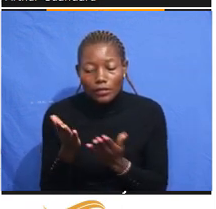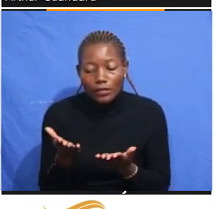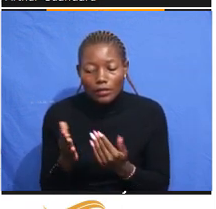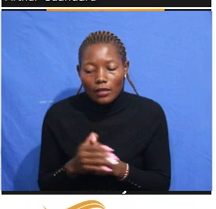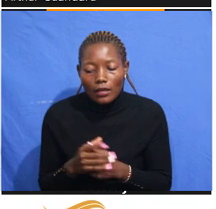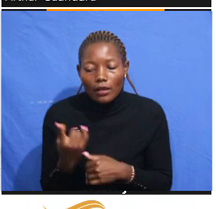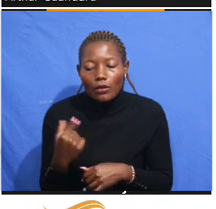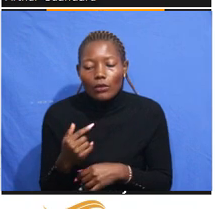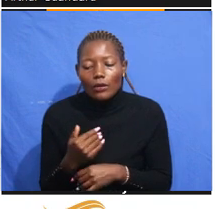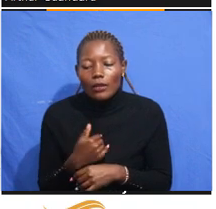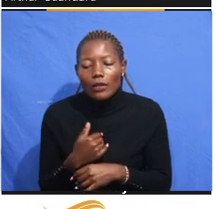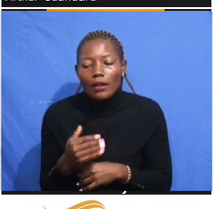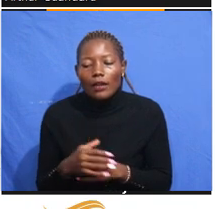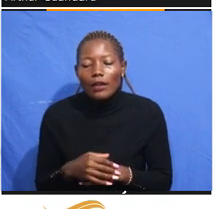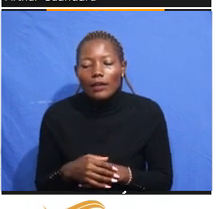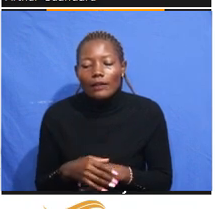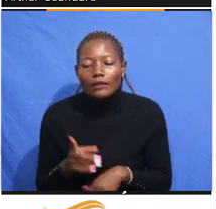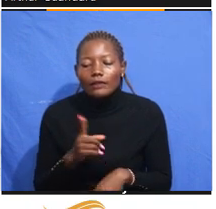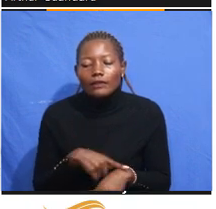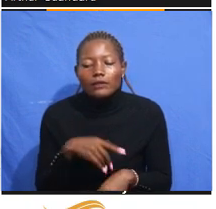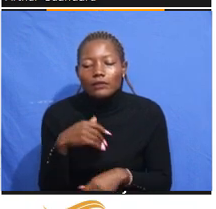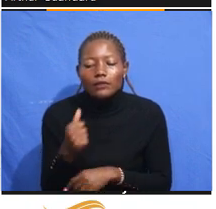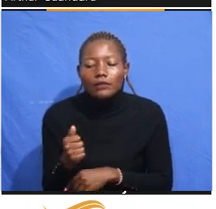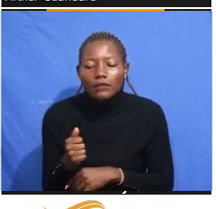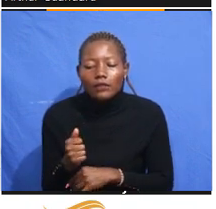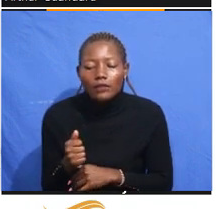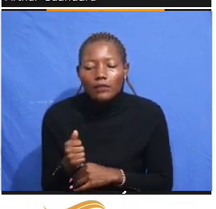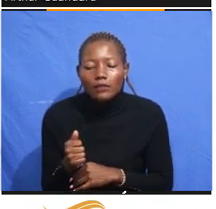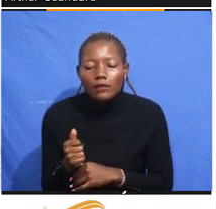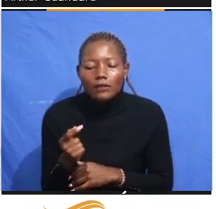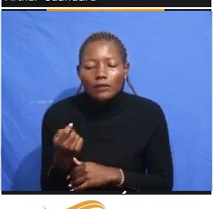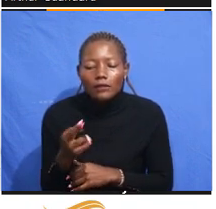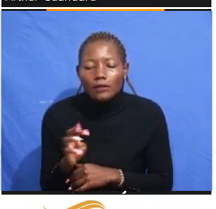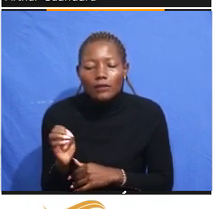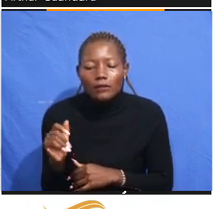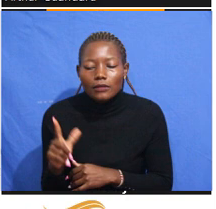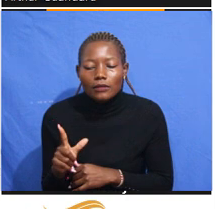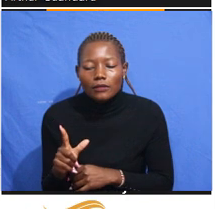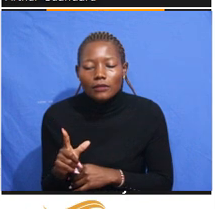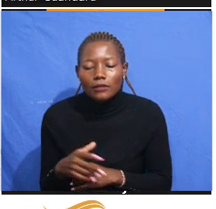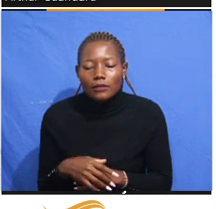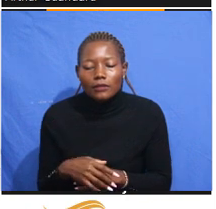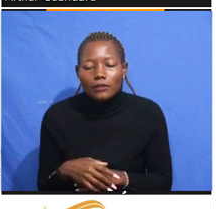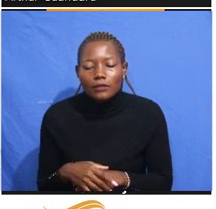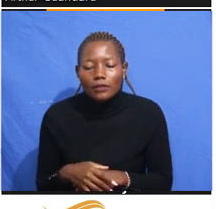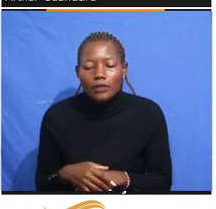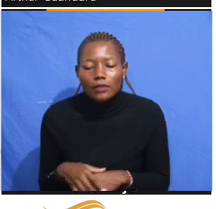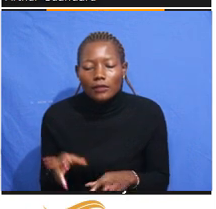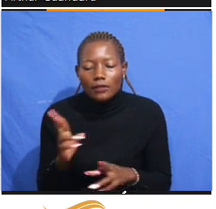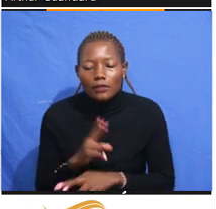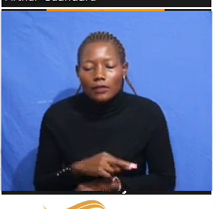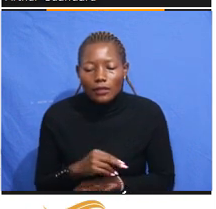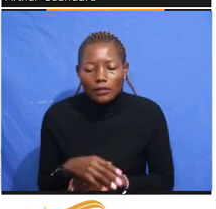There is the atria. When the atria are in systole and the ventricles are relaxed, that is 0.15